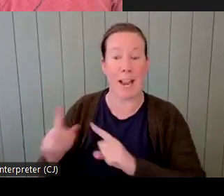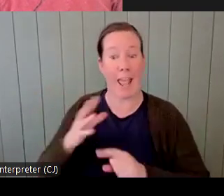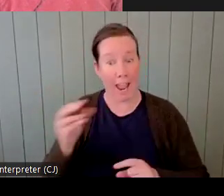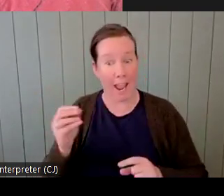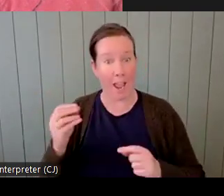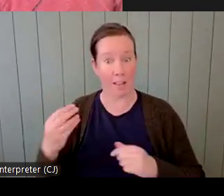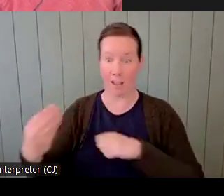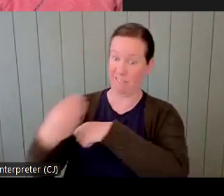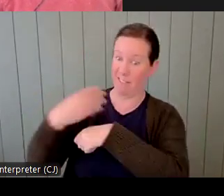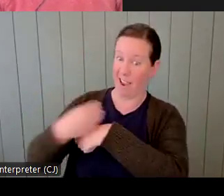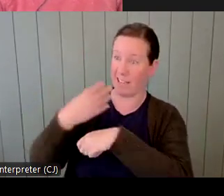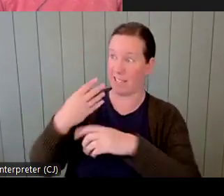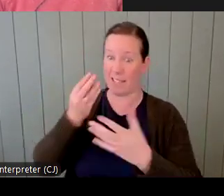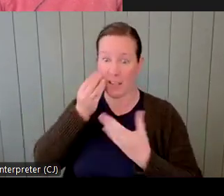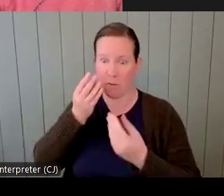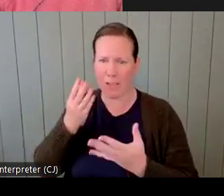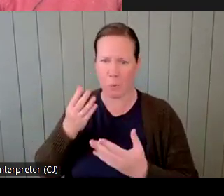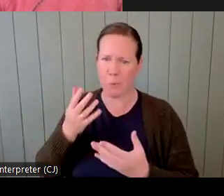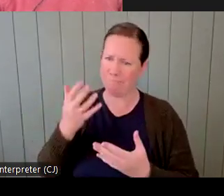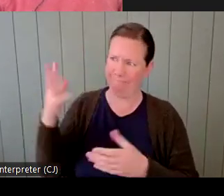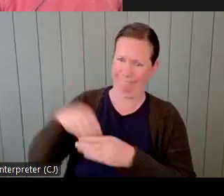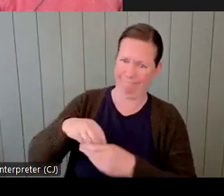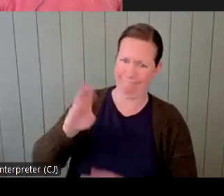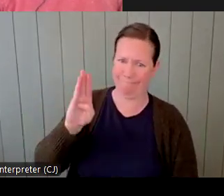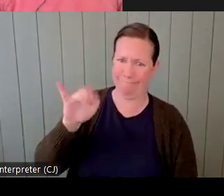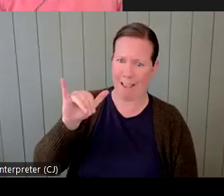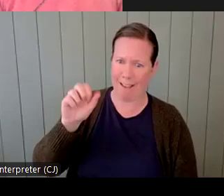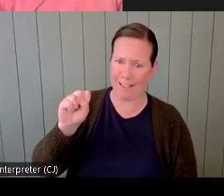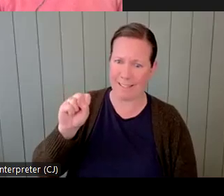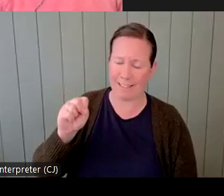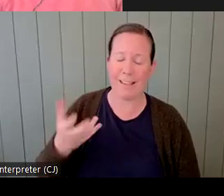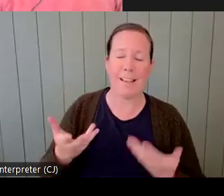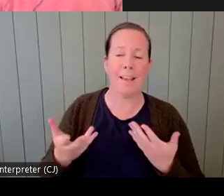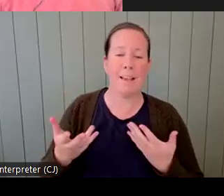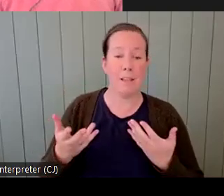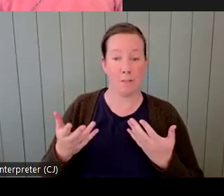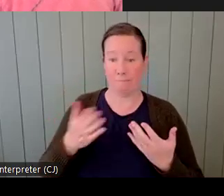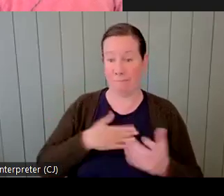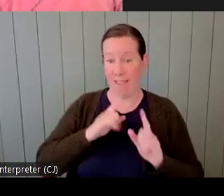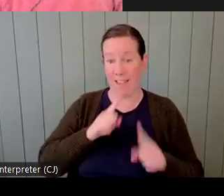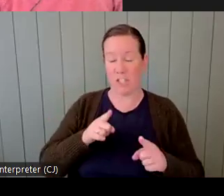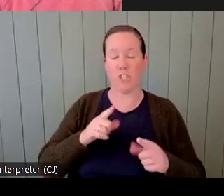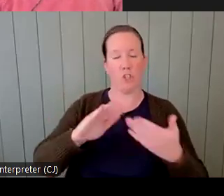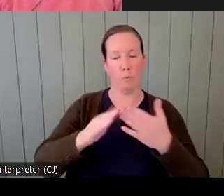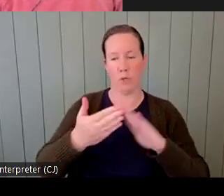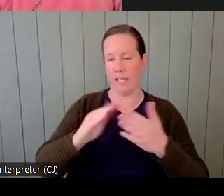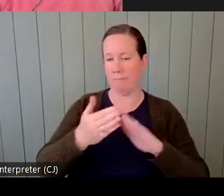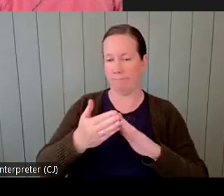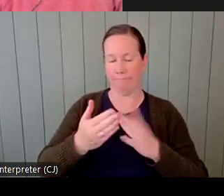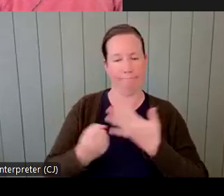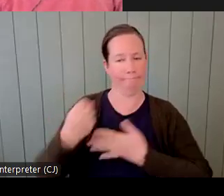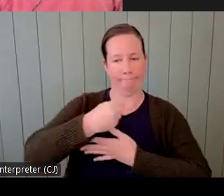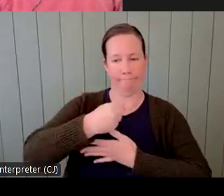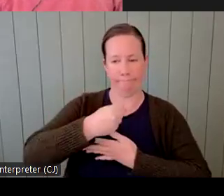that's such a phenomenal question. So for me, the answer is community. So we've got a community space, so the